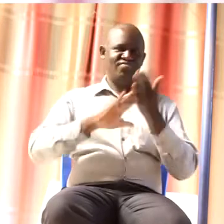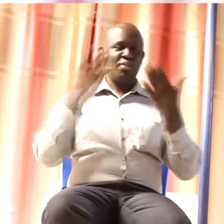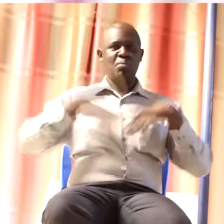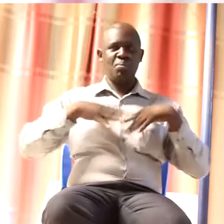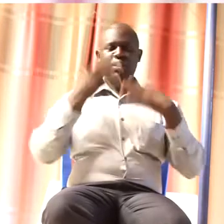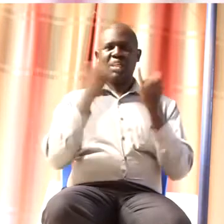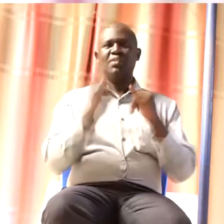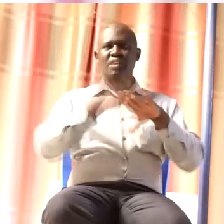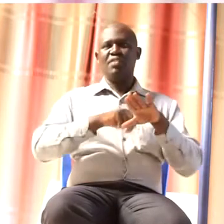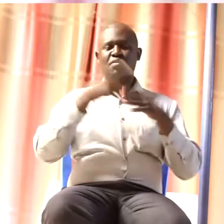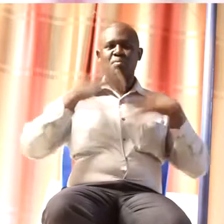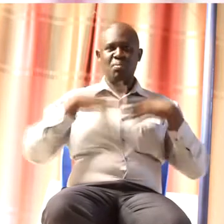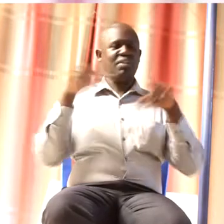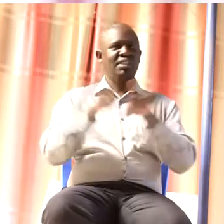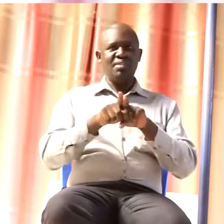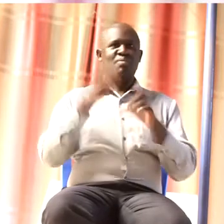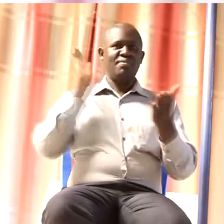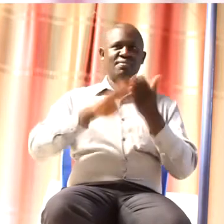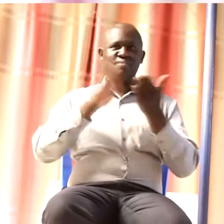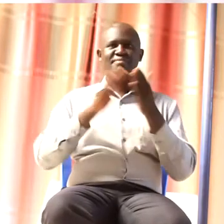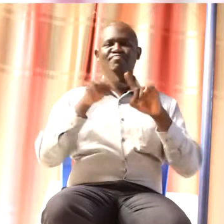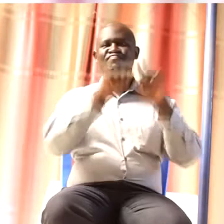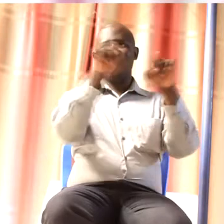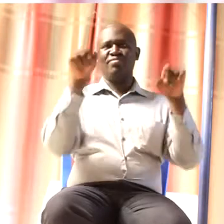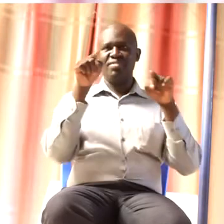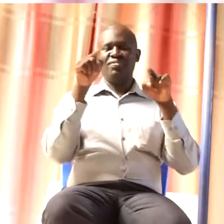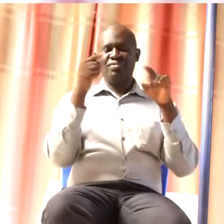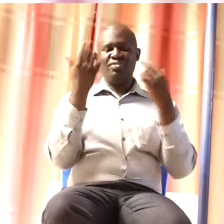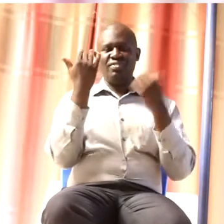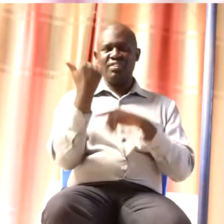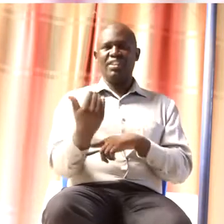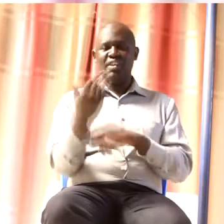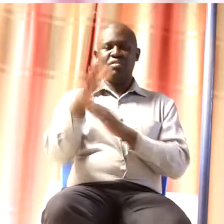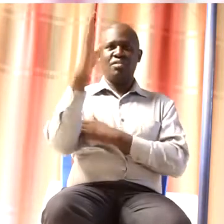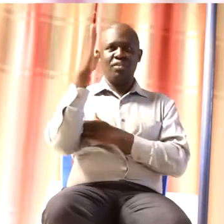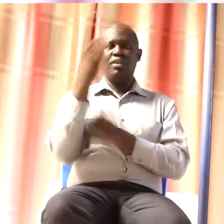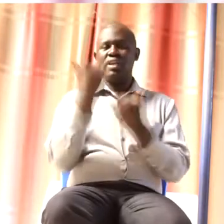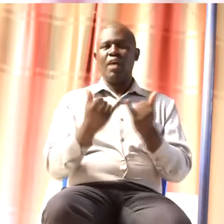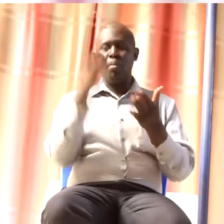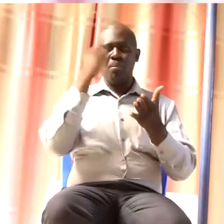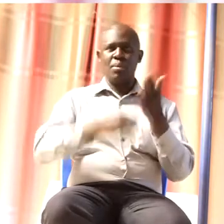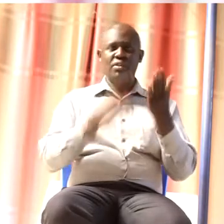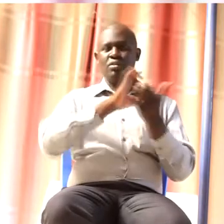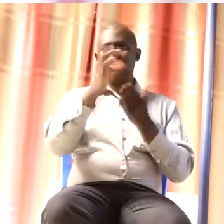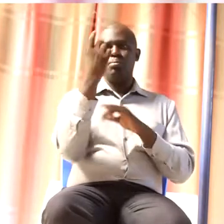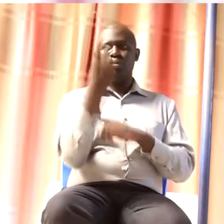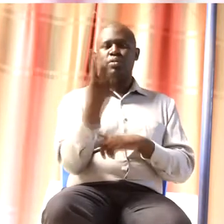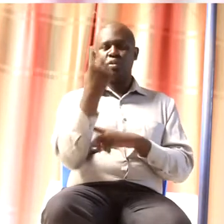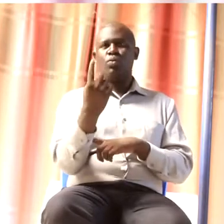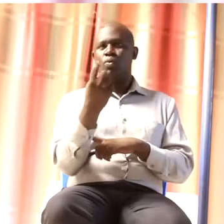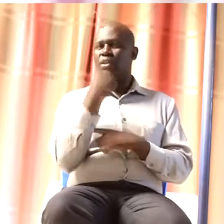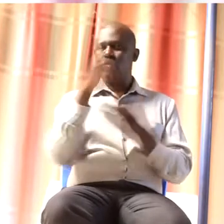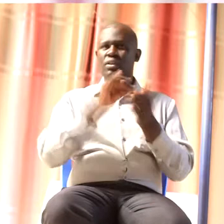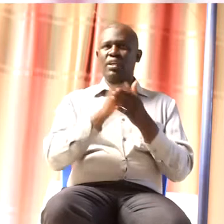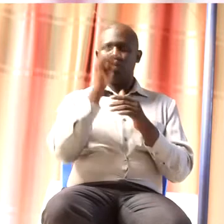people to clap for you. Amen. Child of God, Matthew chapter 21 says, whatsoever you ask in prayer, you